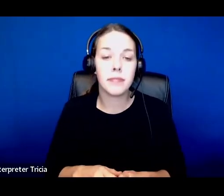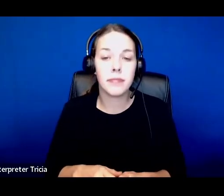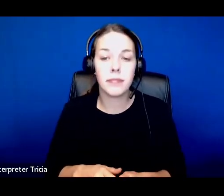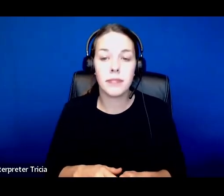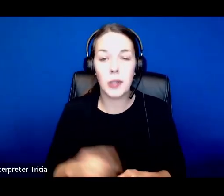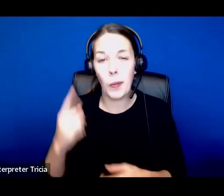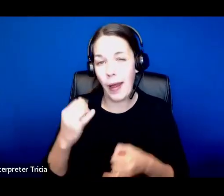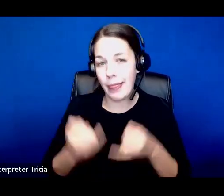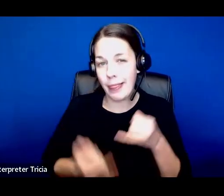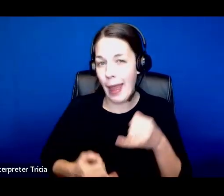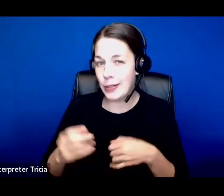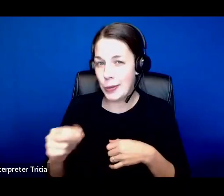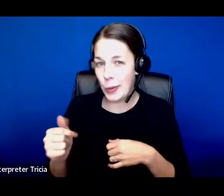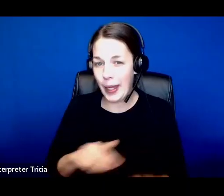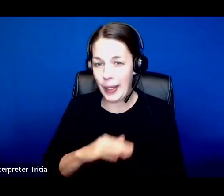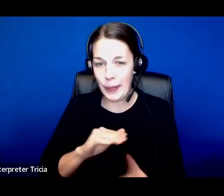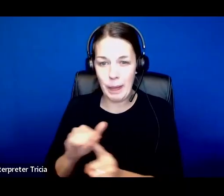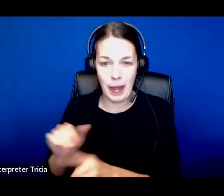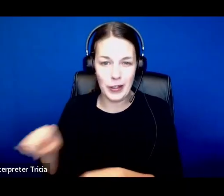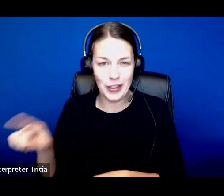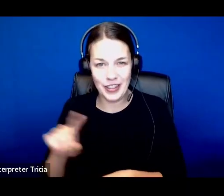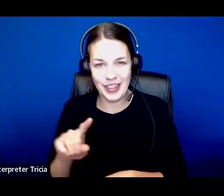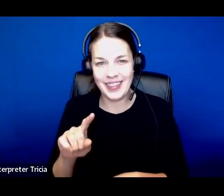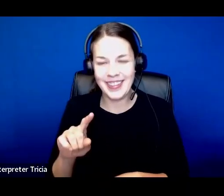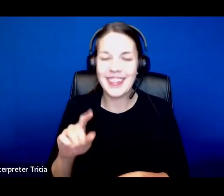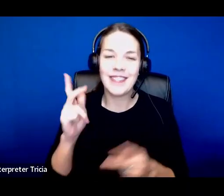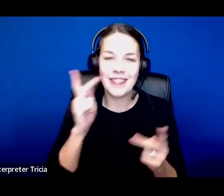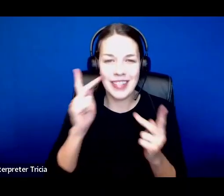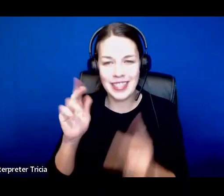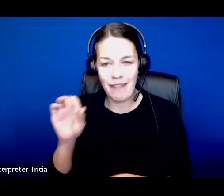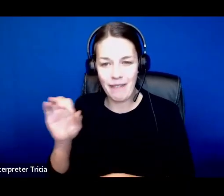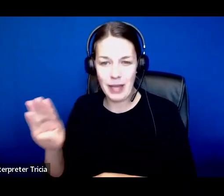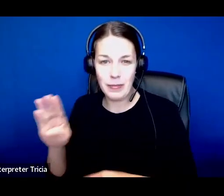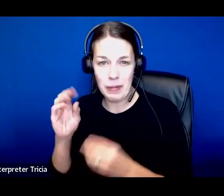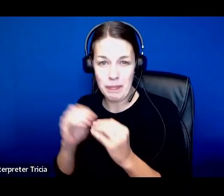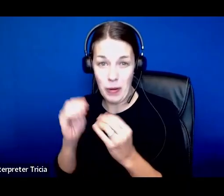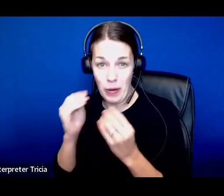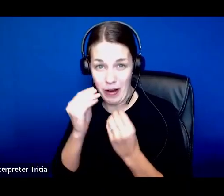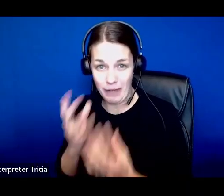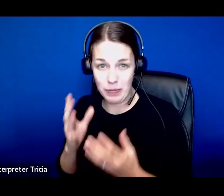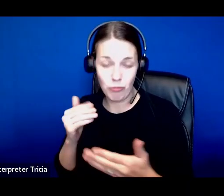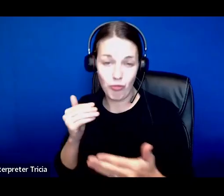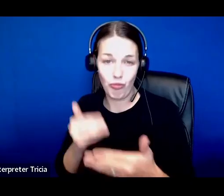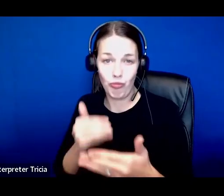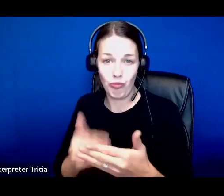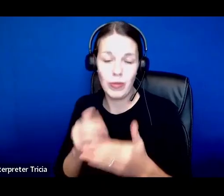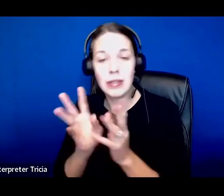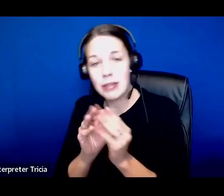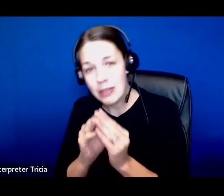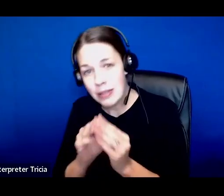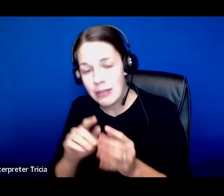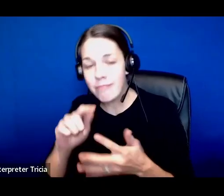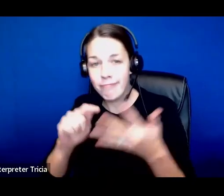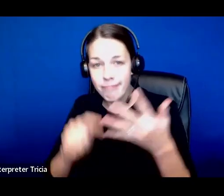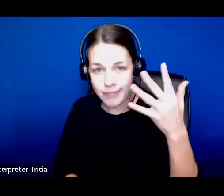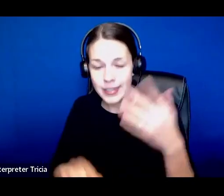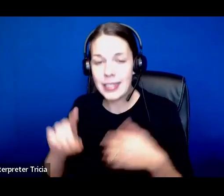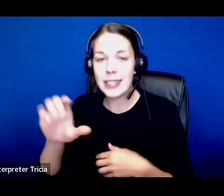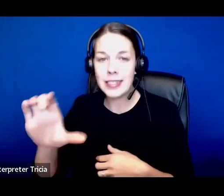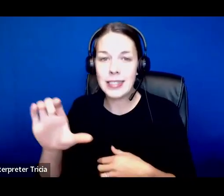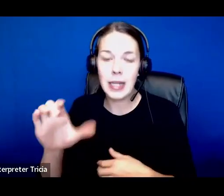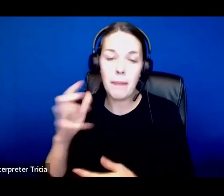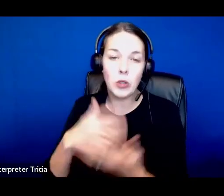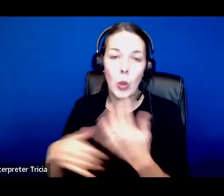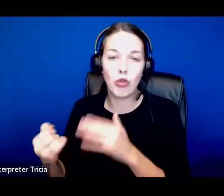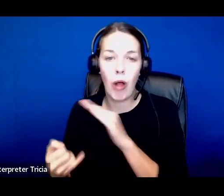One last quick reminder, visit our Facebook page for more information about those upcoming sessions, such as our December session on social